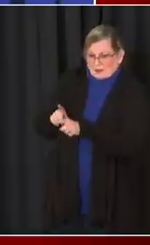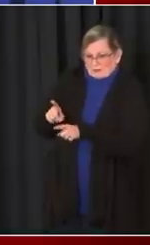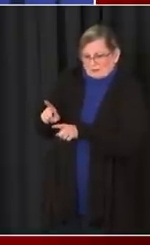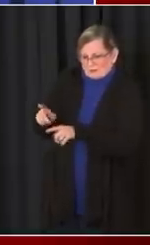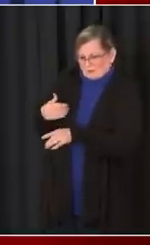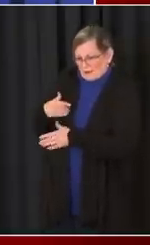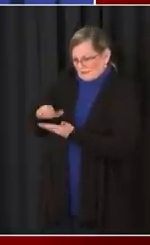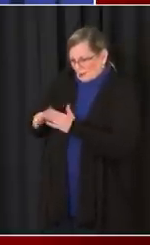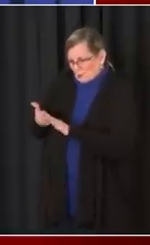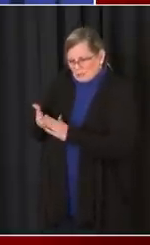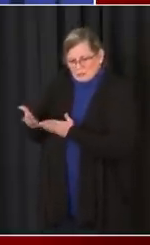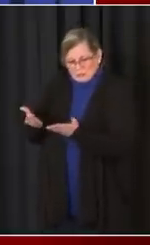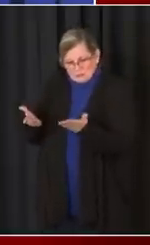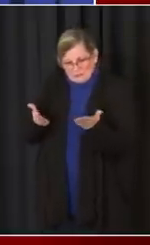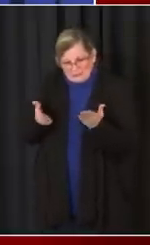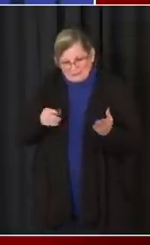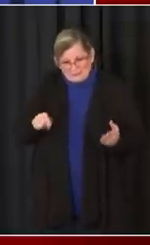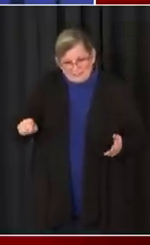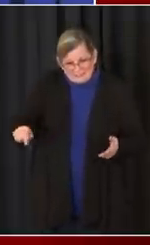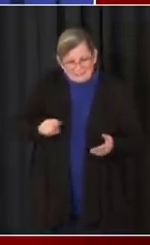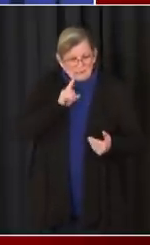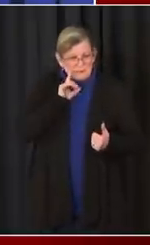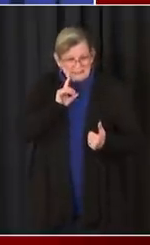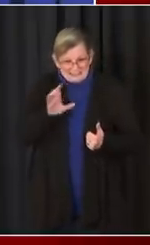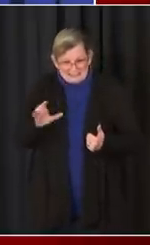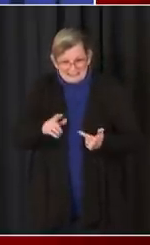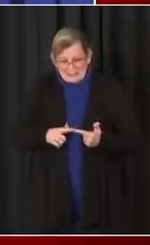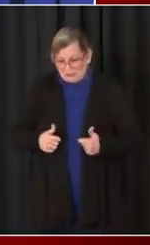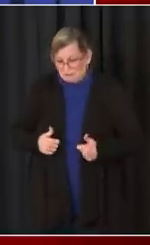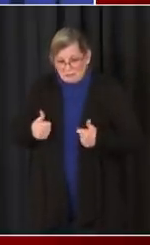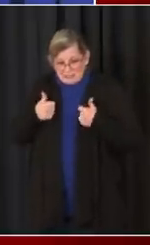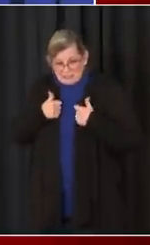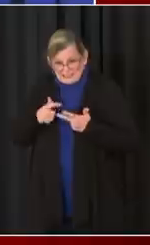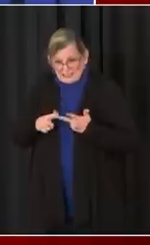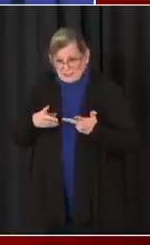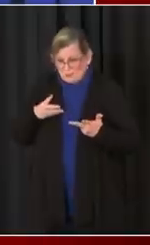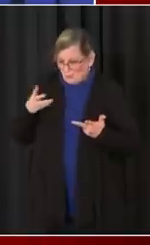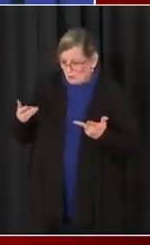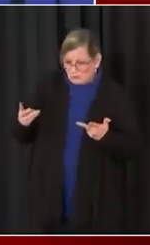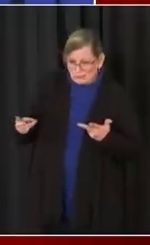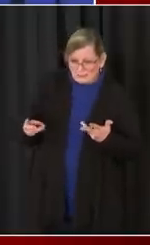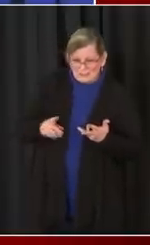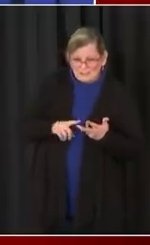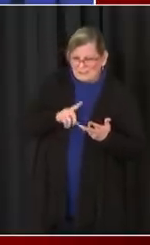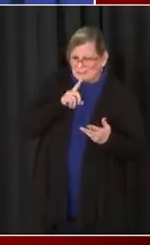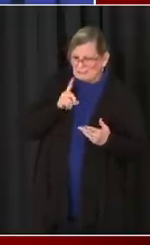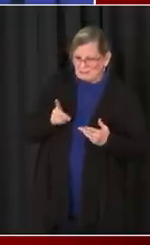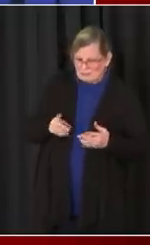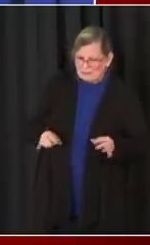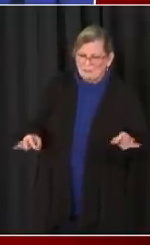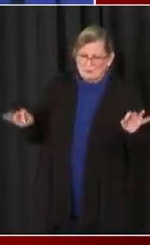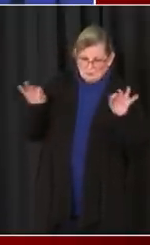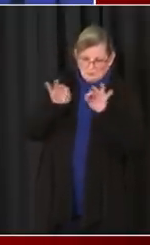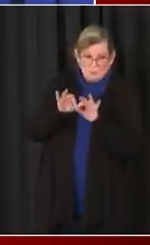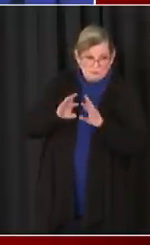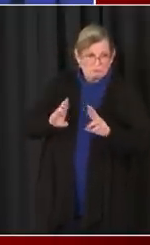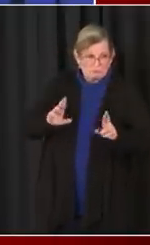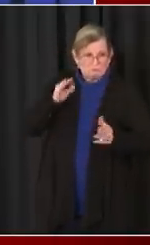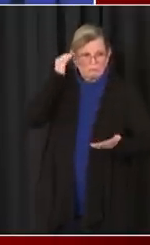mutual aid services for D.C. residents, for Washington. I mean, that's really, really, really important.